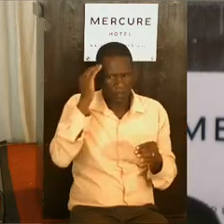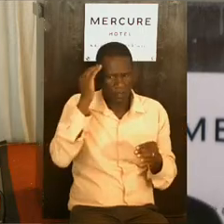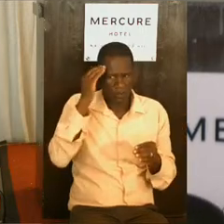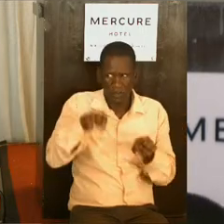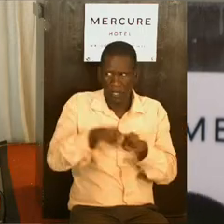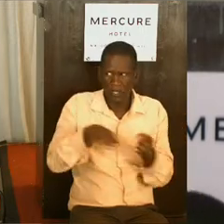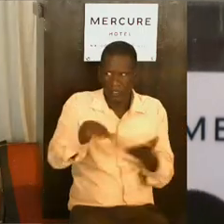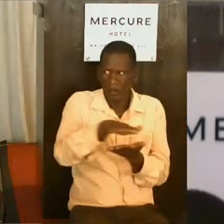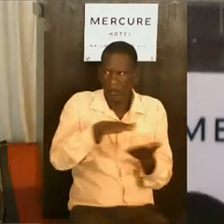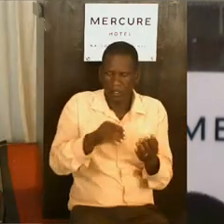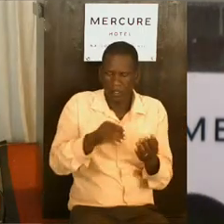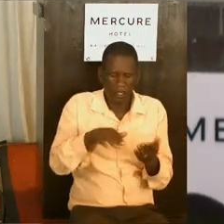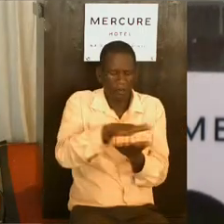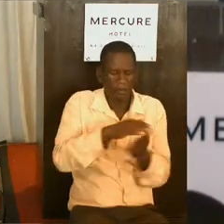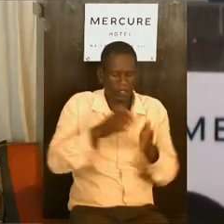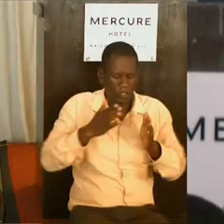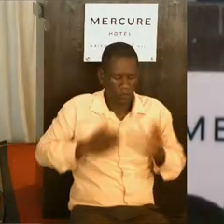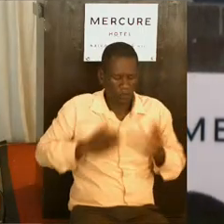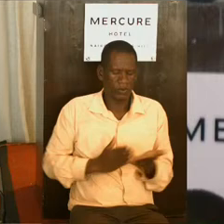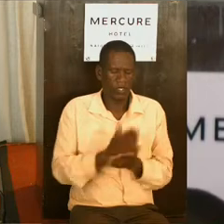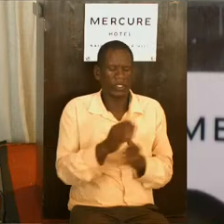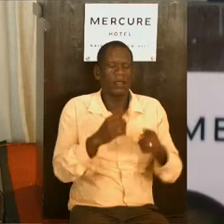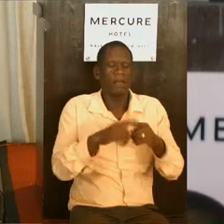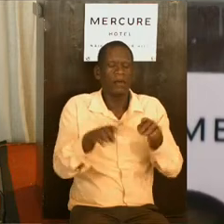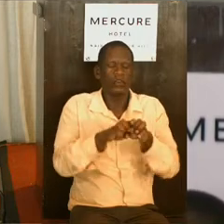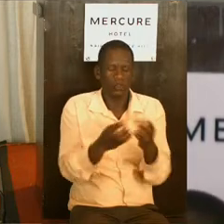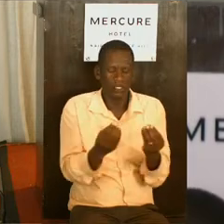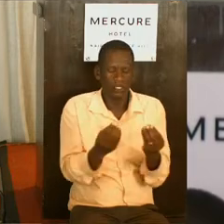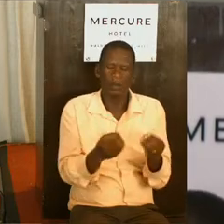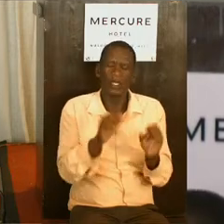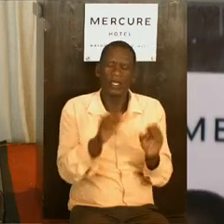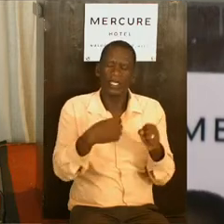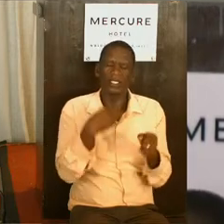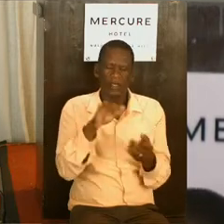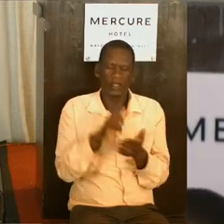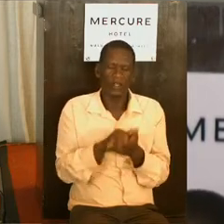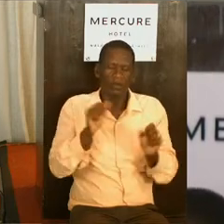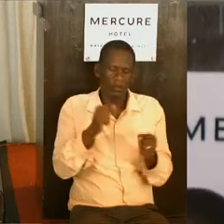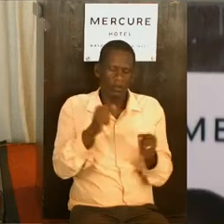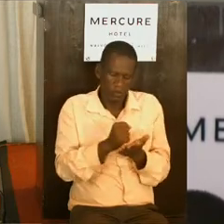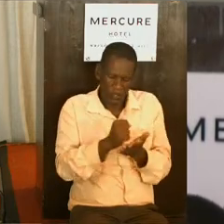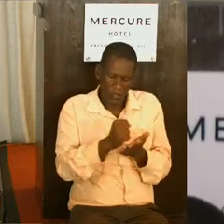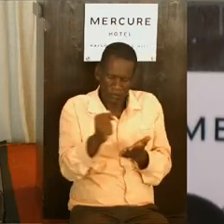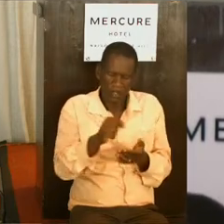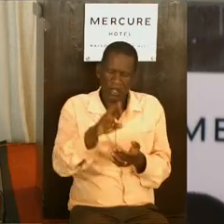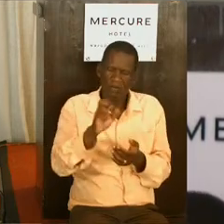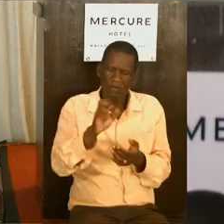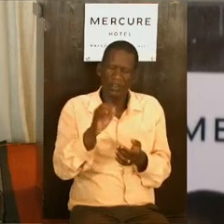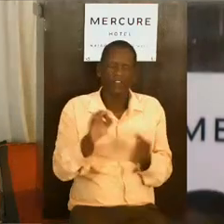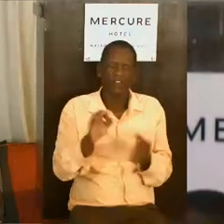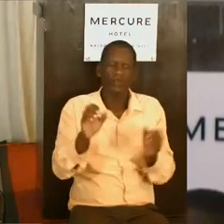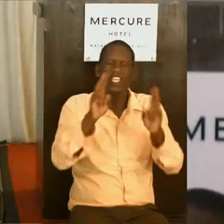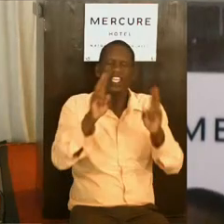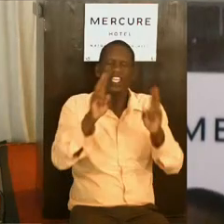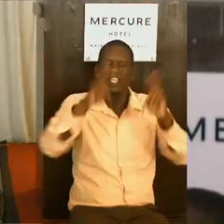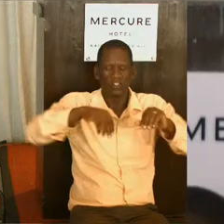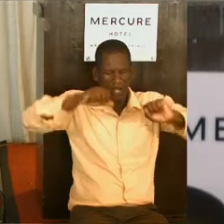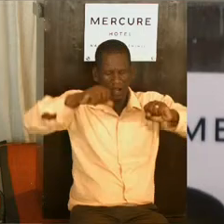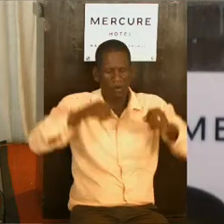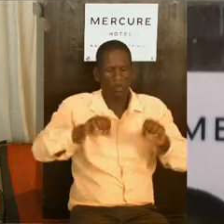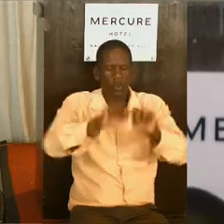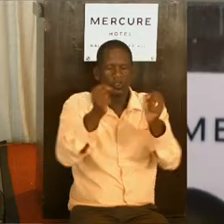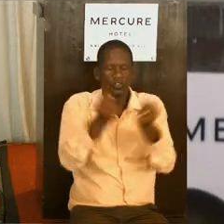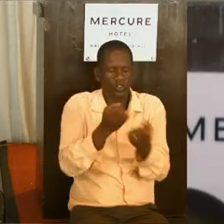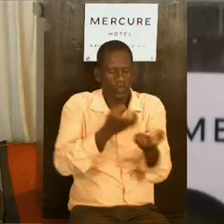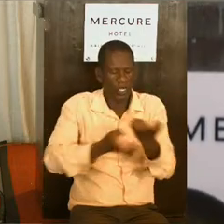as a basic fundamental human right but I'll simply say that we can make references to those International covenants on social